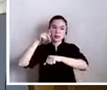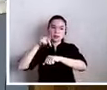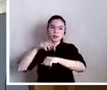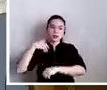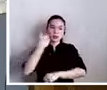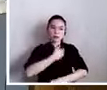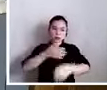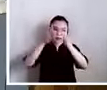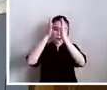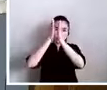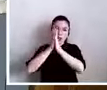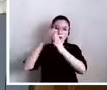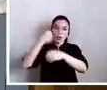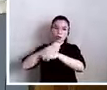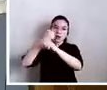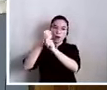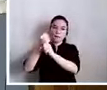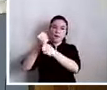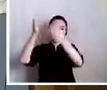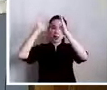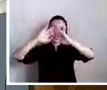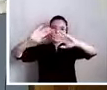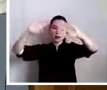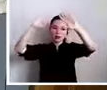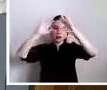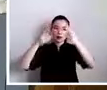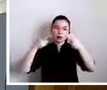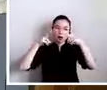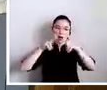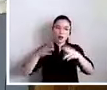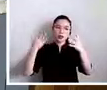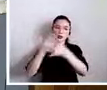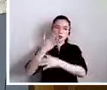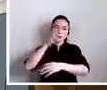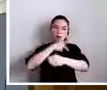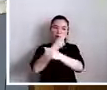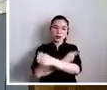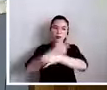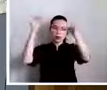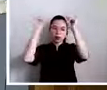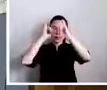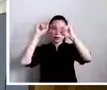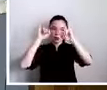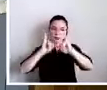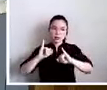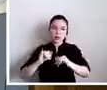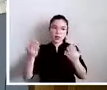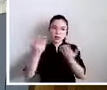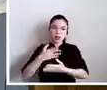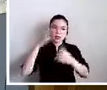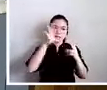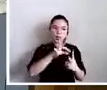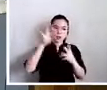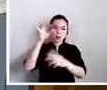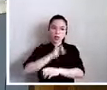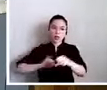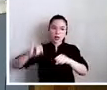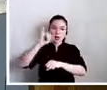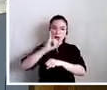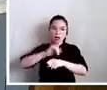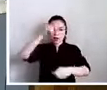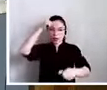you. You have made extraordinary wonders through your miraculous image in these chosen islands. Remember